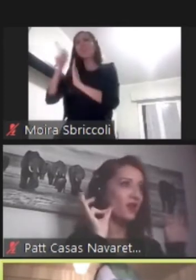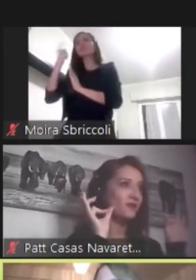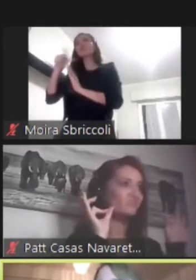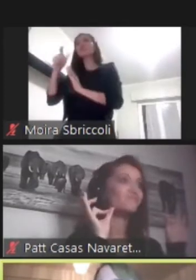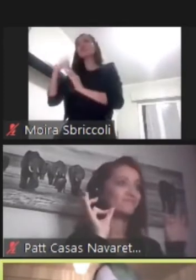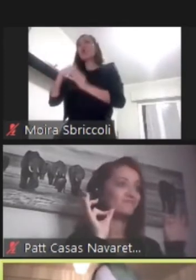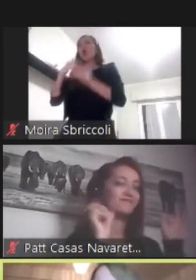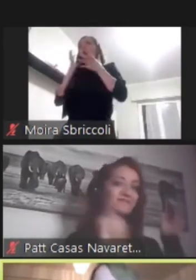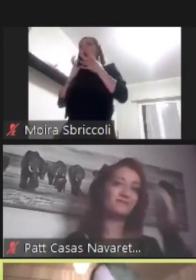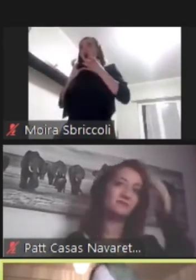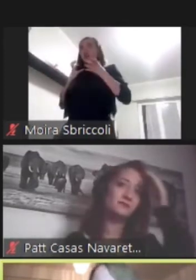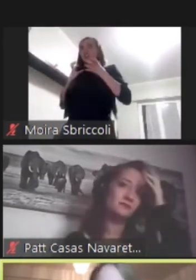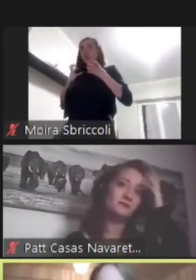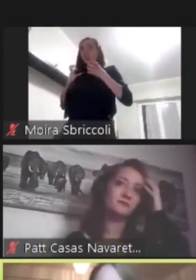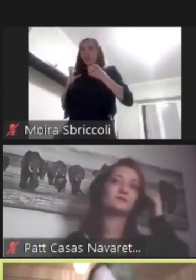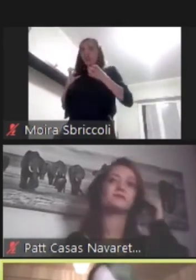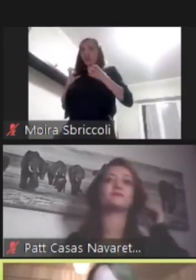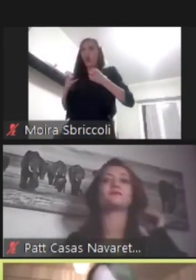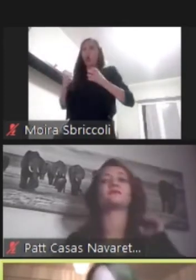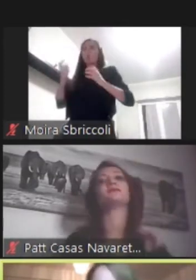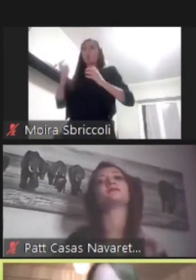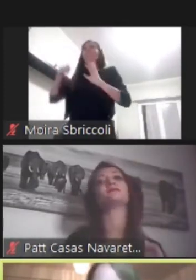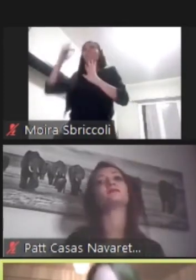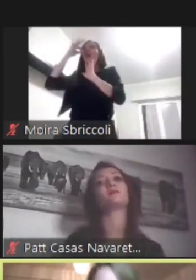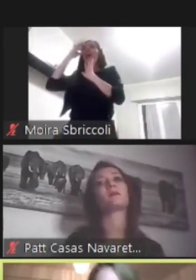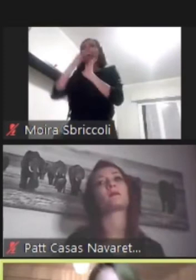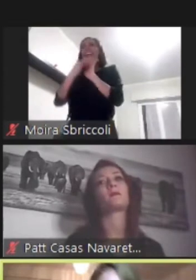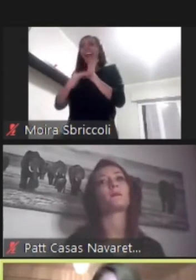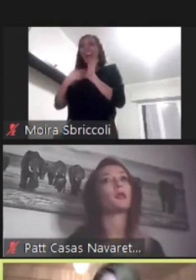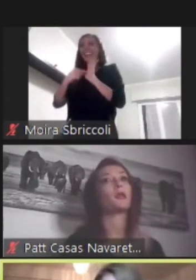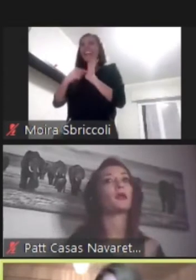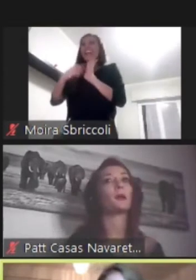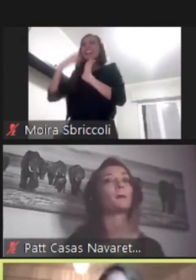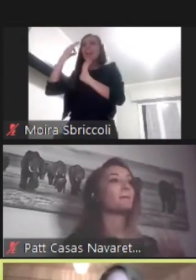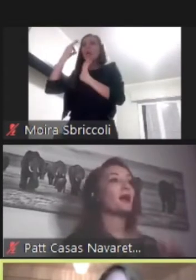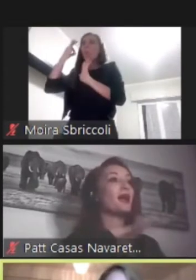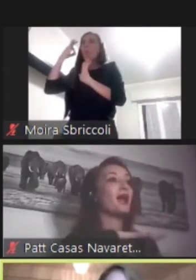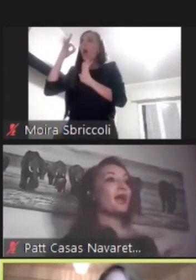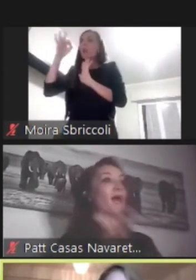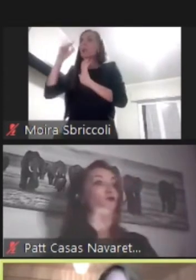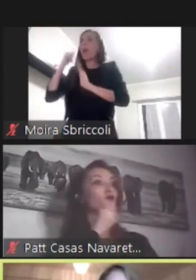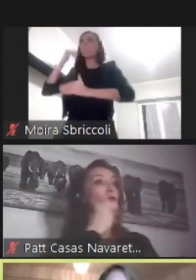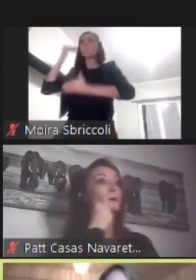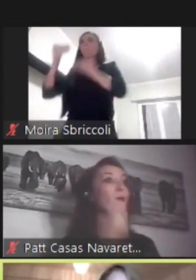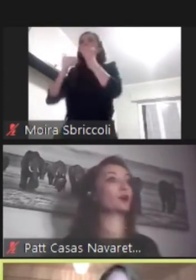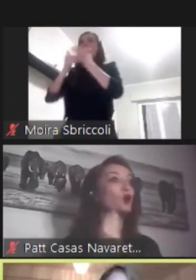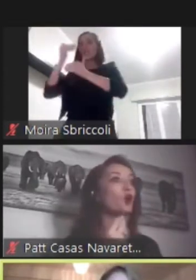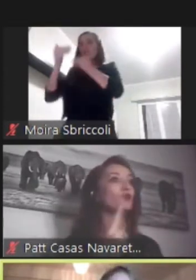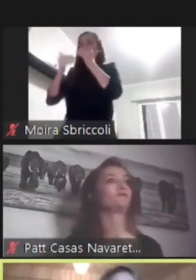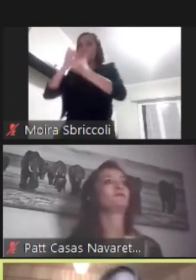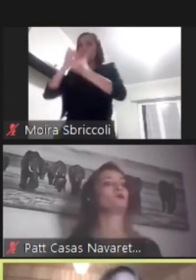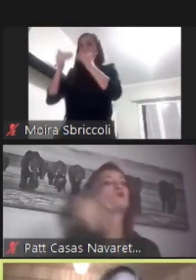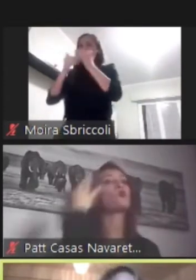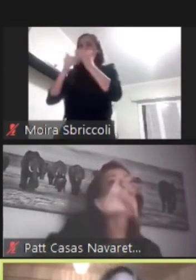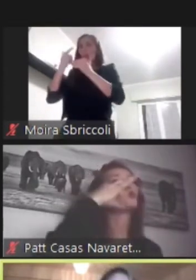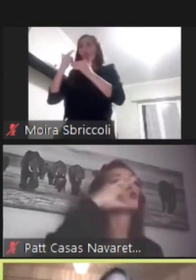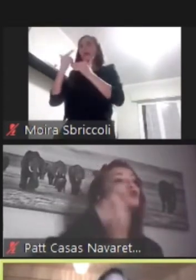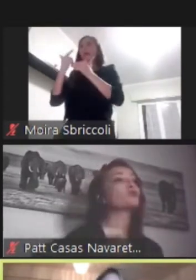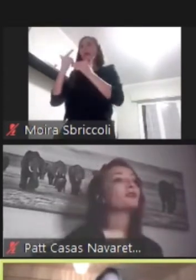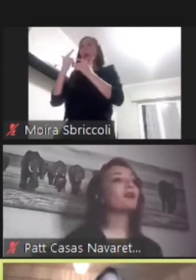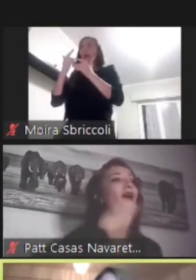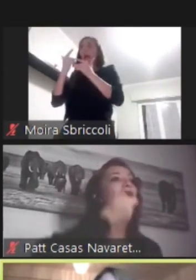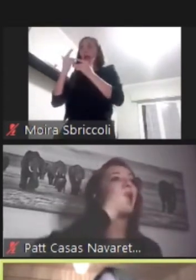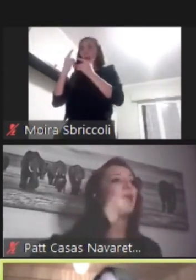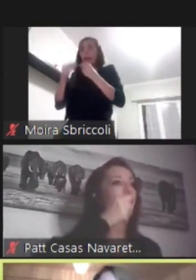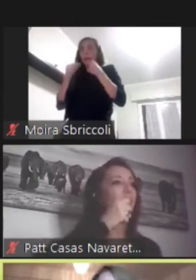testing to make sure that they are the best for us. So let's take a look